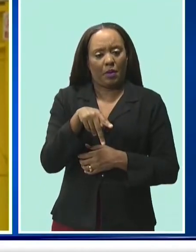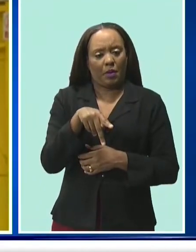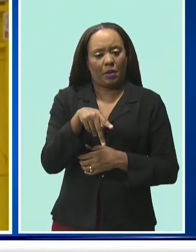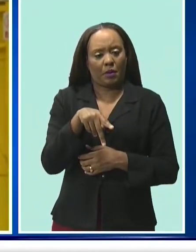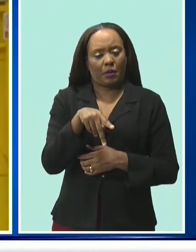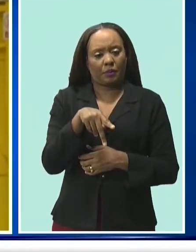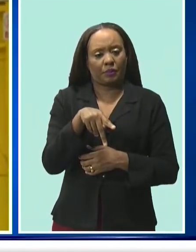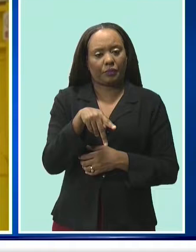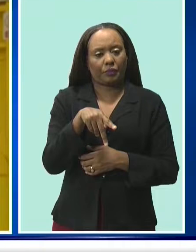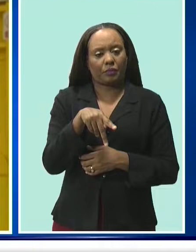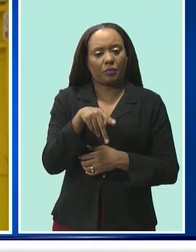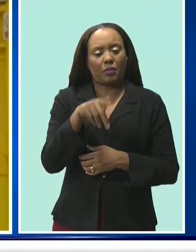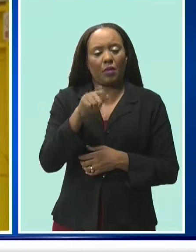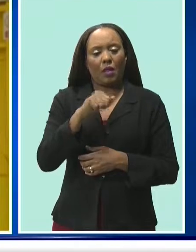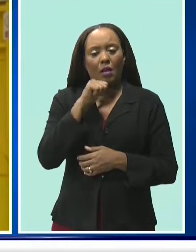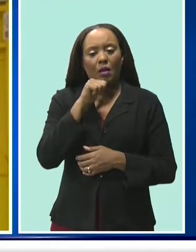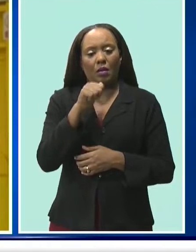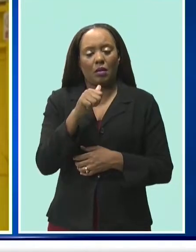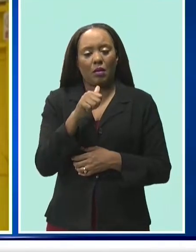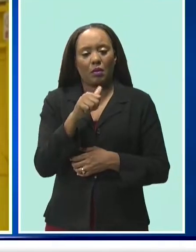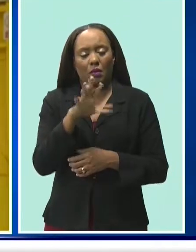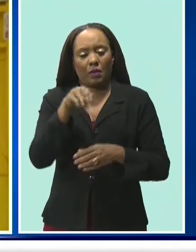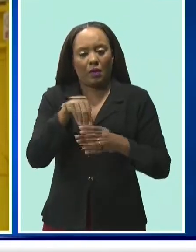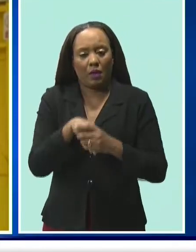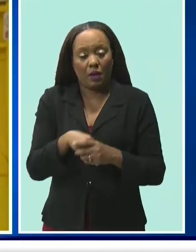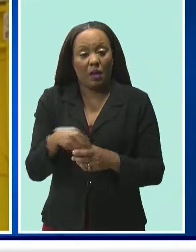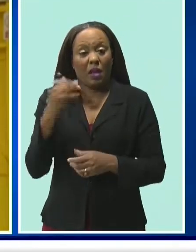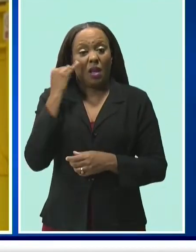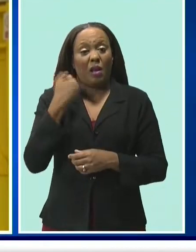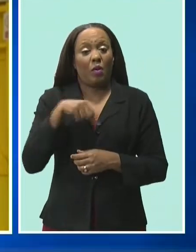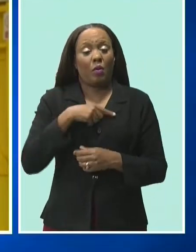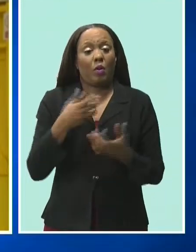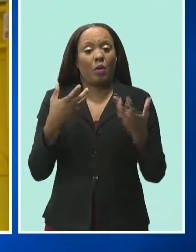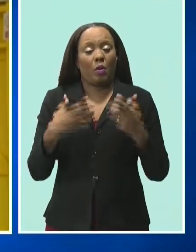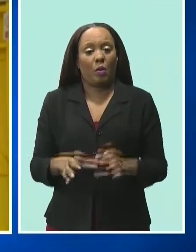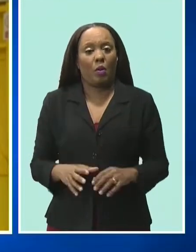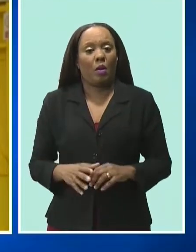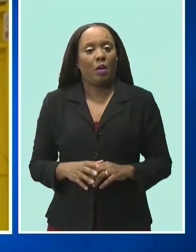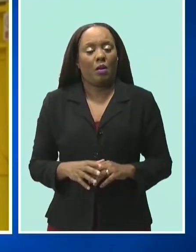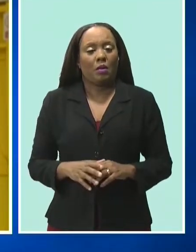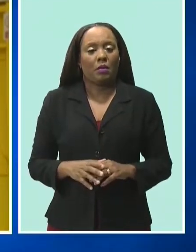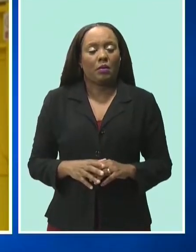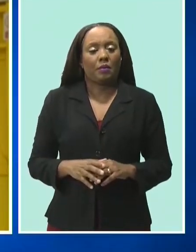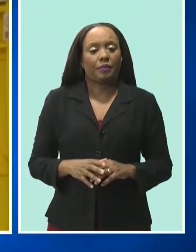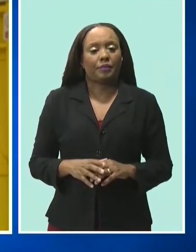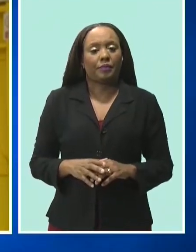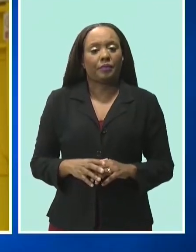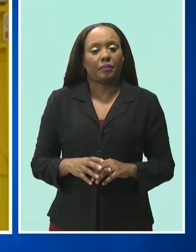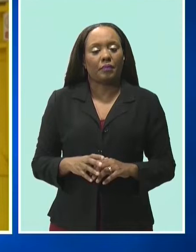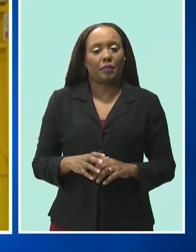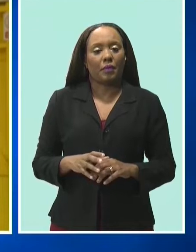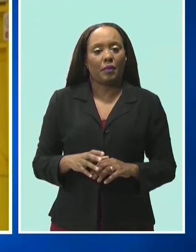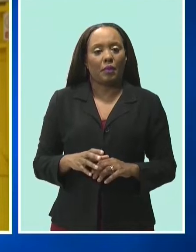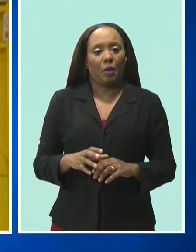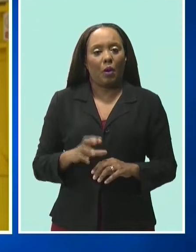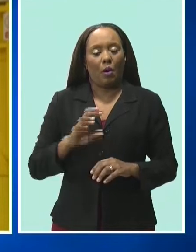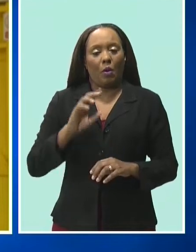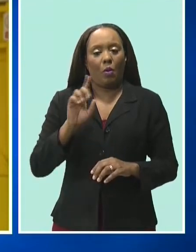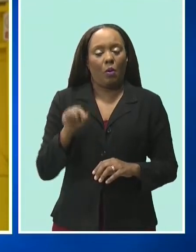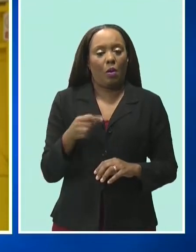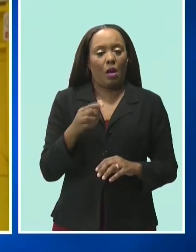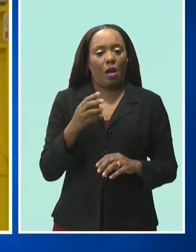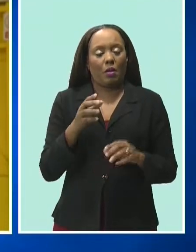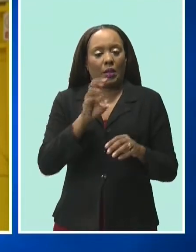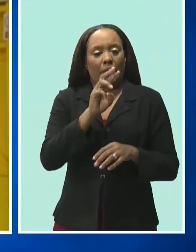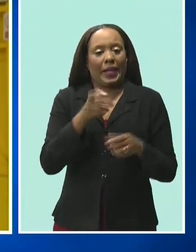this thing, because if we say we don't want any partisan politics, I'm not saying that he should not know what some of the things that are happening,